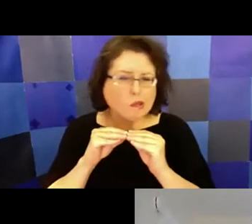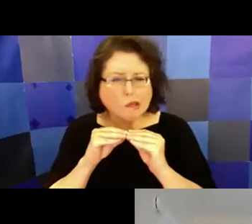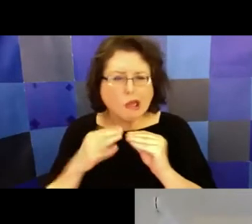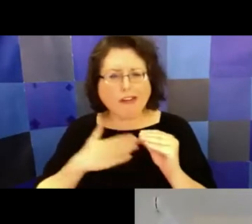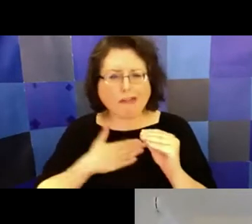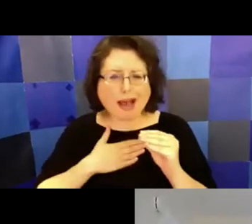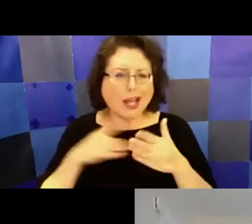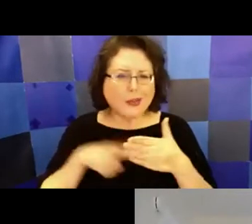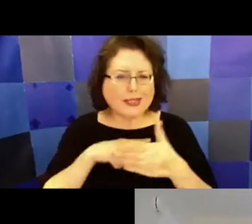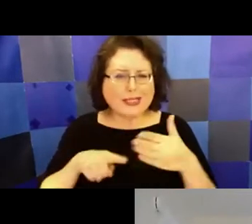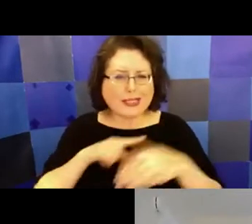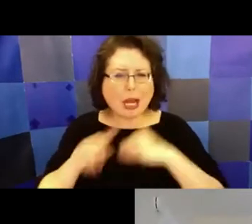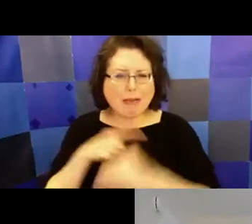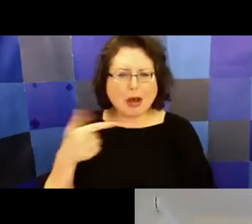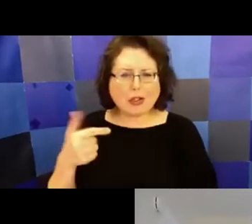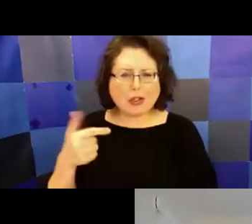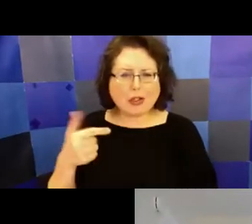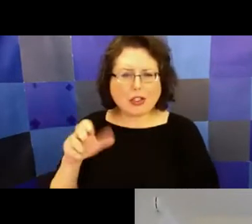critique of gender